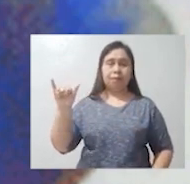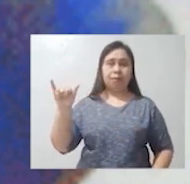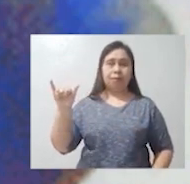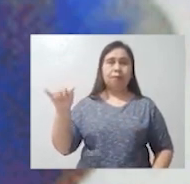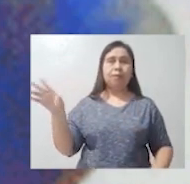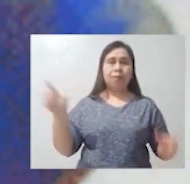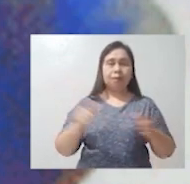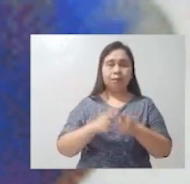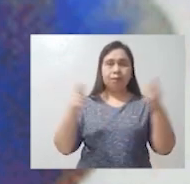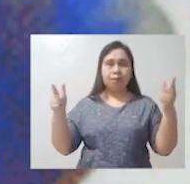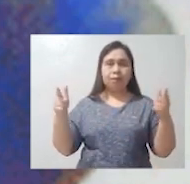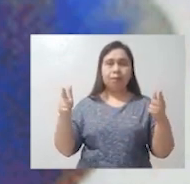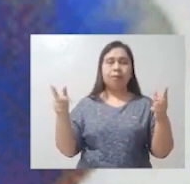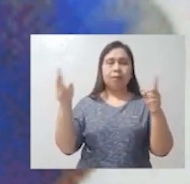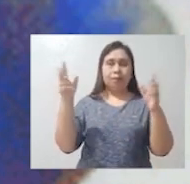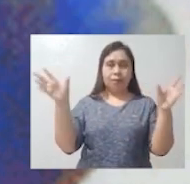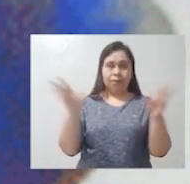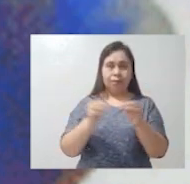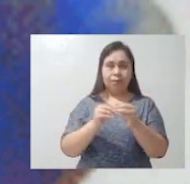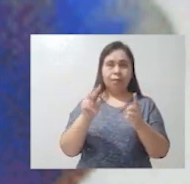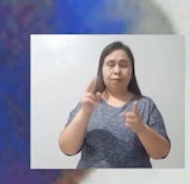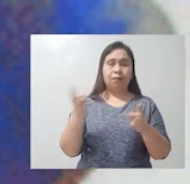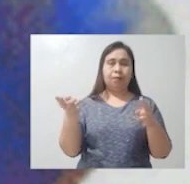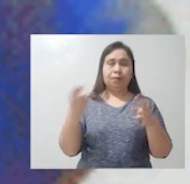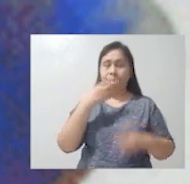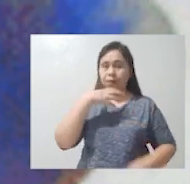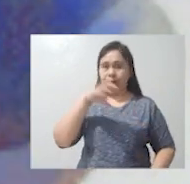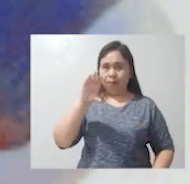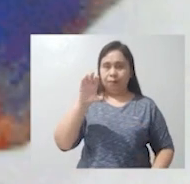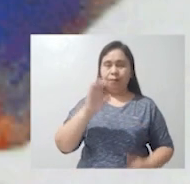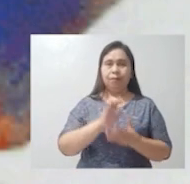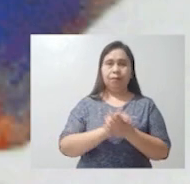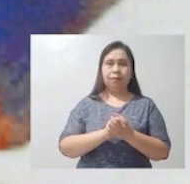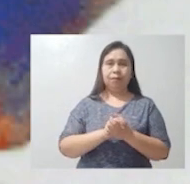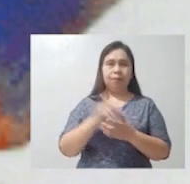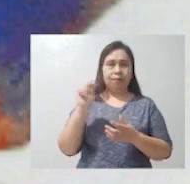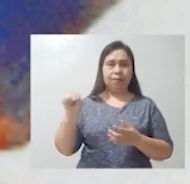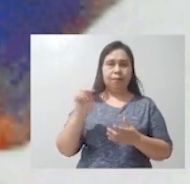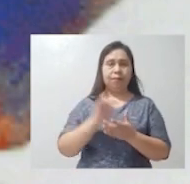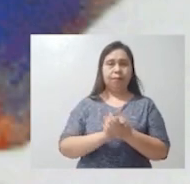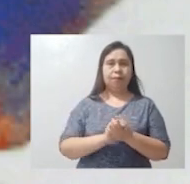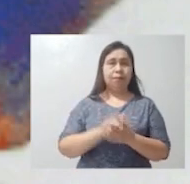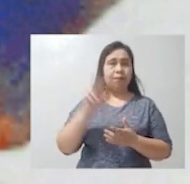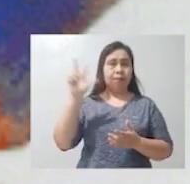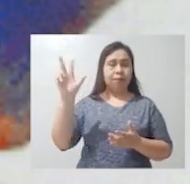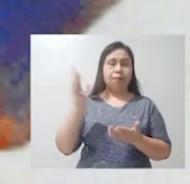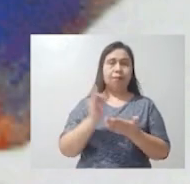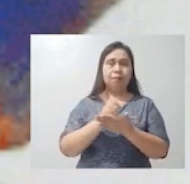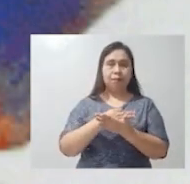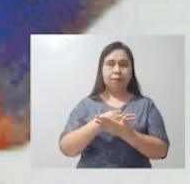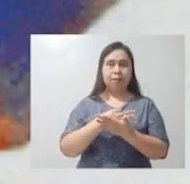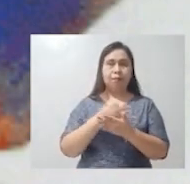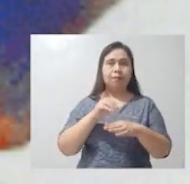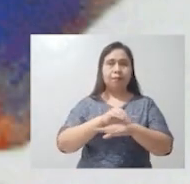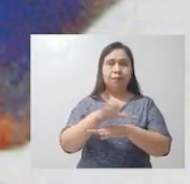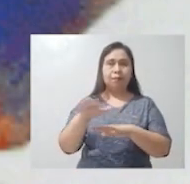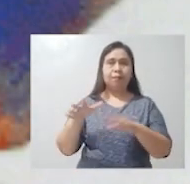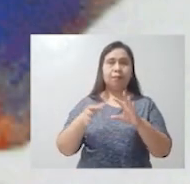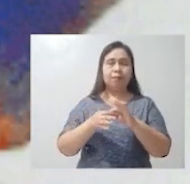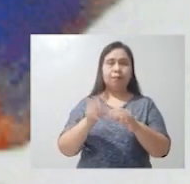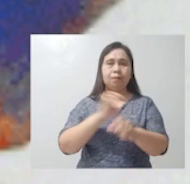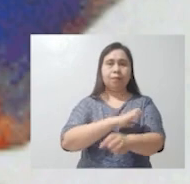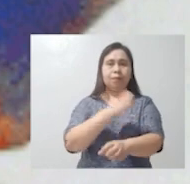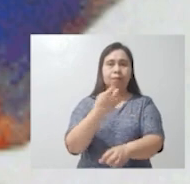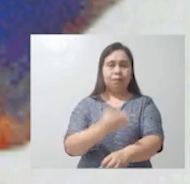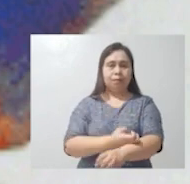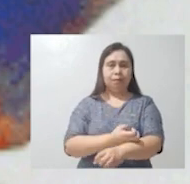be supplied to increase the temperature of a given mass. There are three factors that affect the amount of energy absorbed